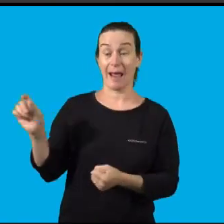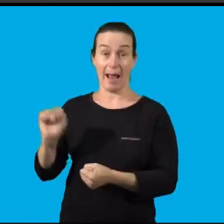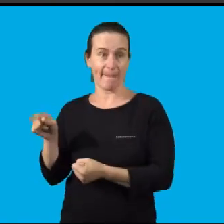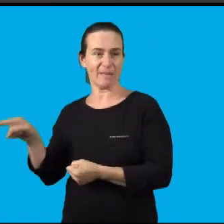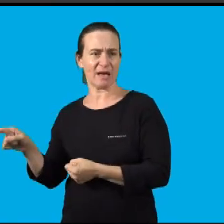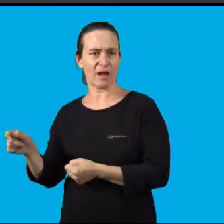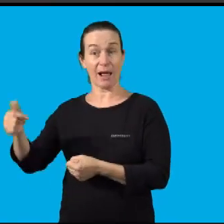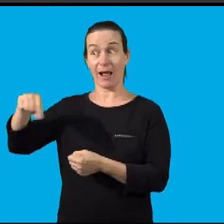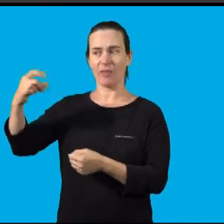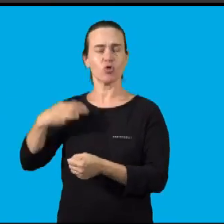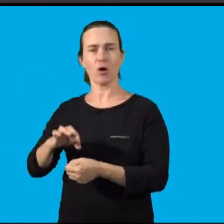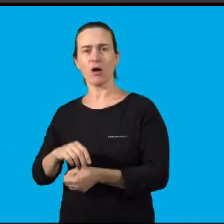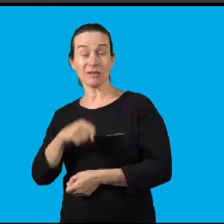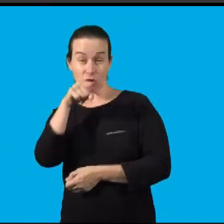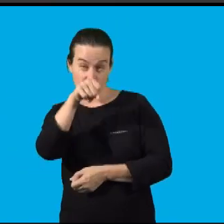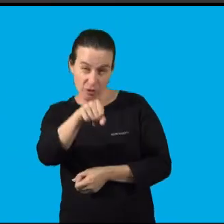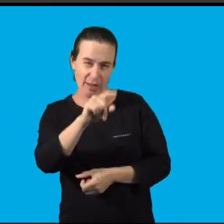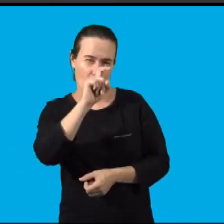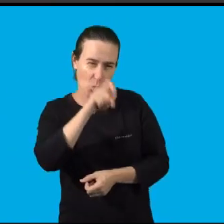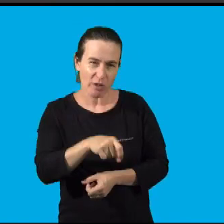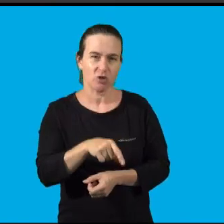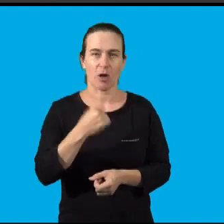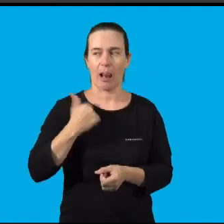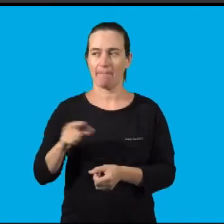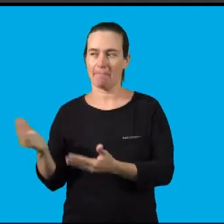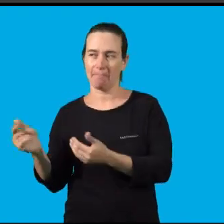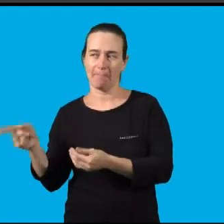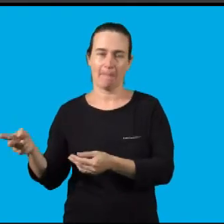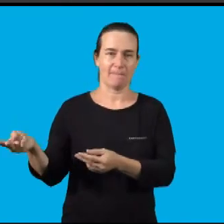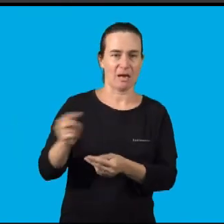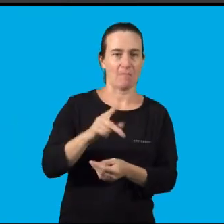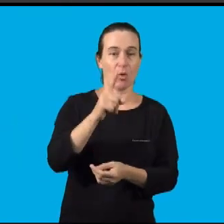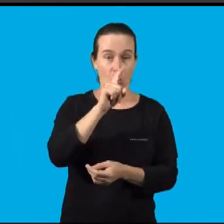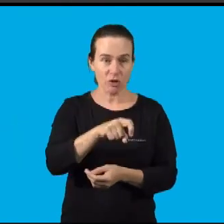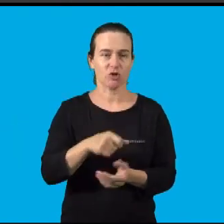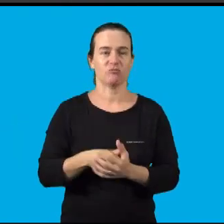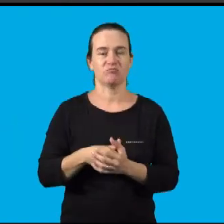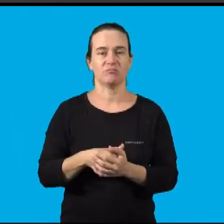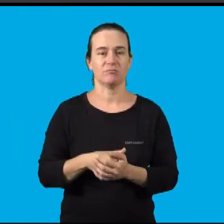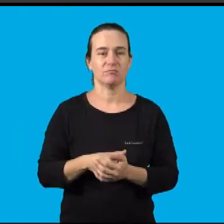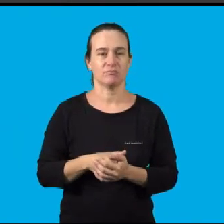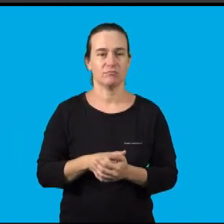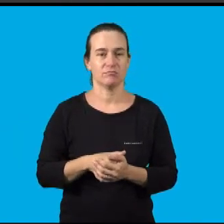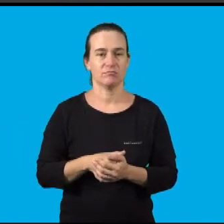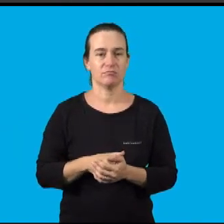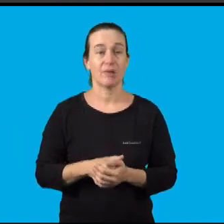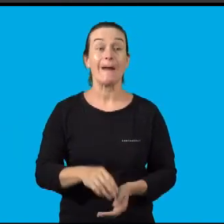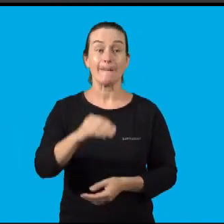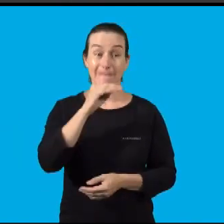Mary is trying to bewitch them, resulting in Mary accusing Proctor of being